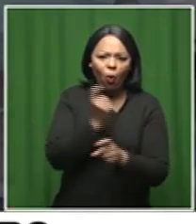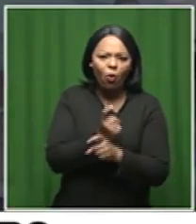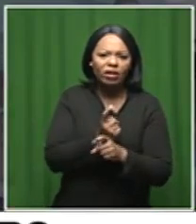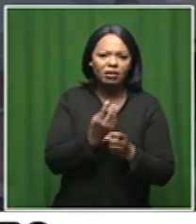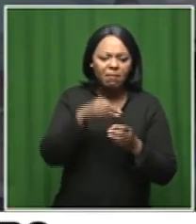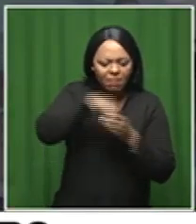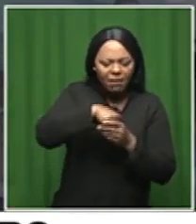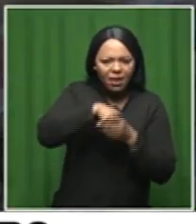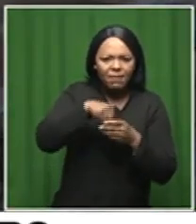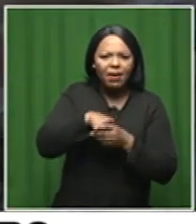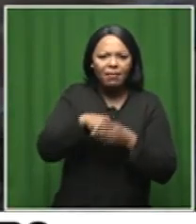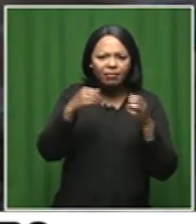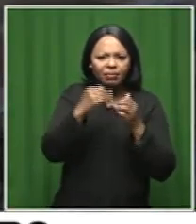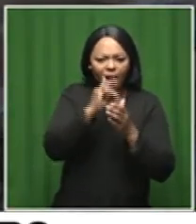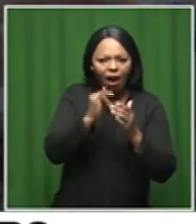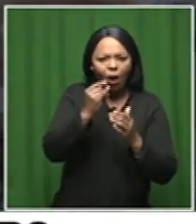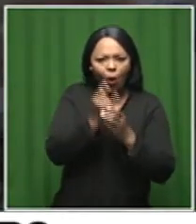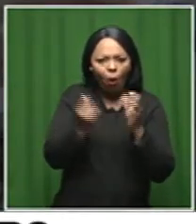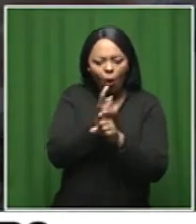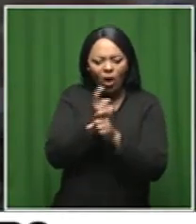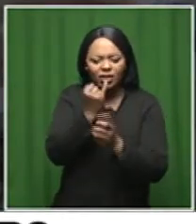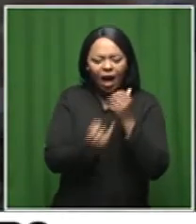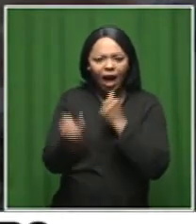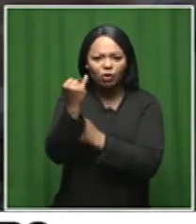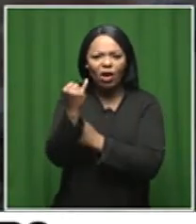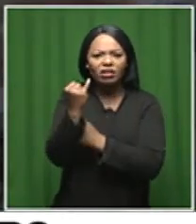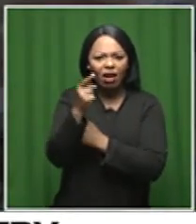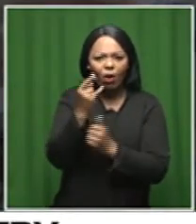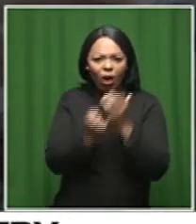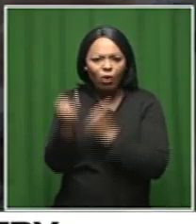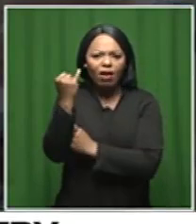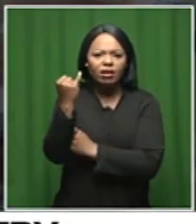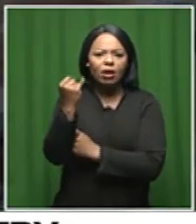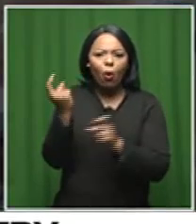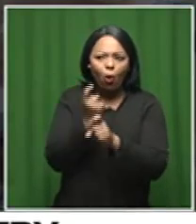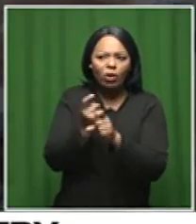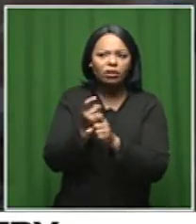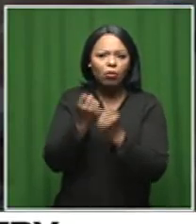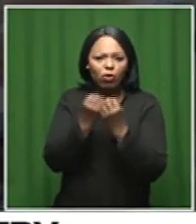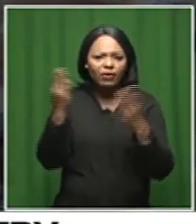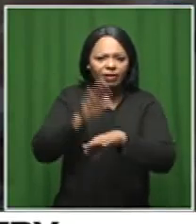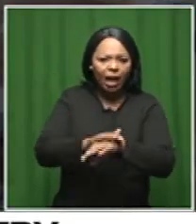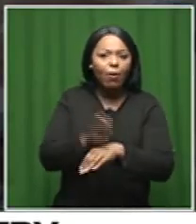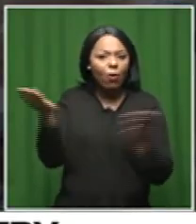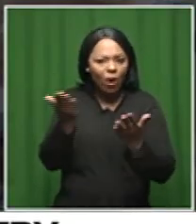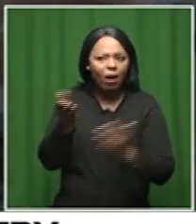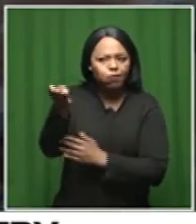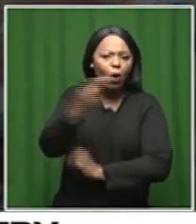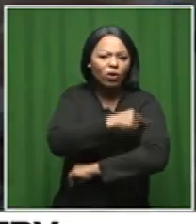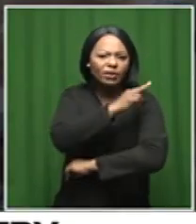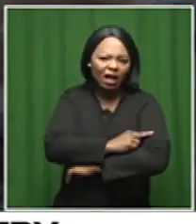she used to, often in isolation. And moreover, she's also often in hospital, which